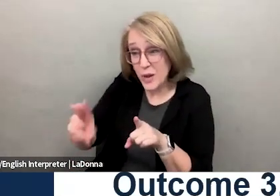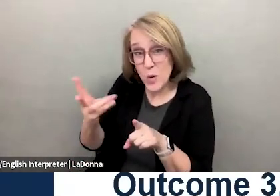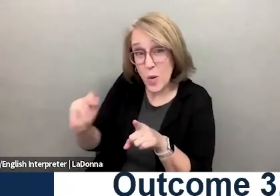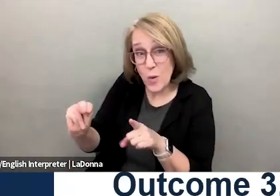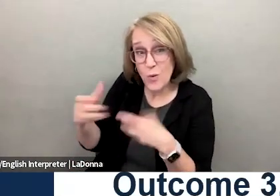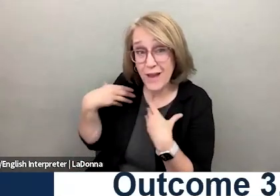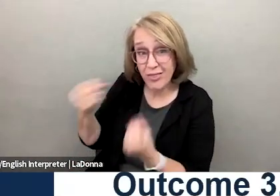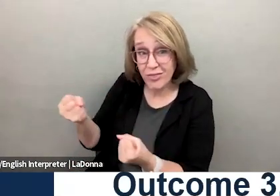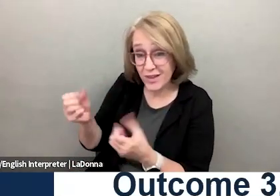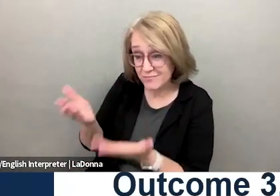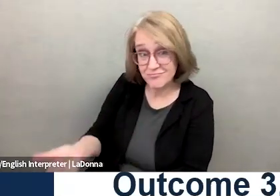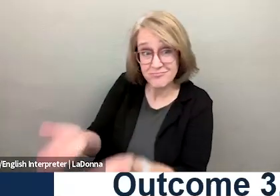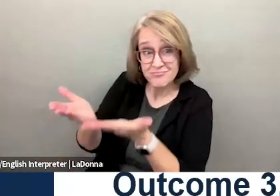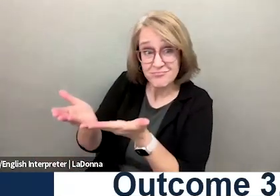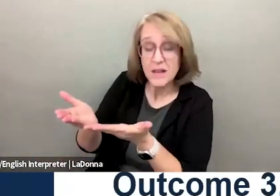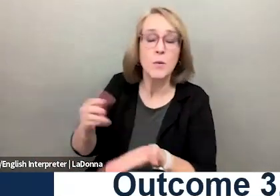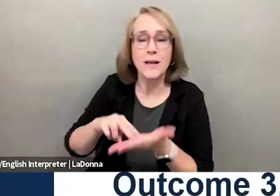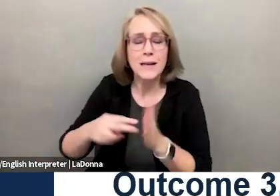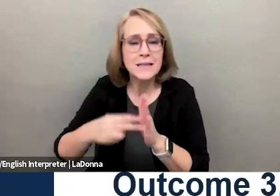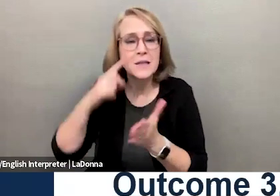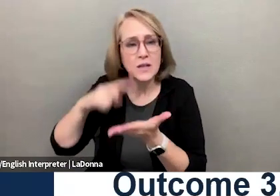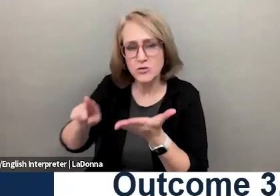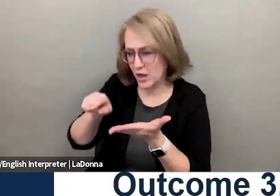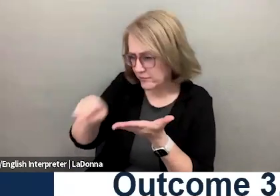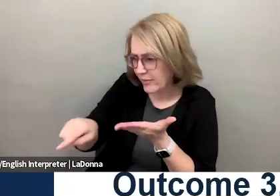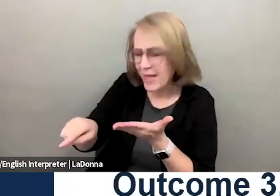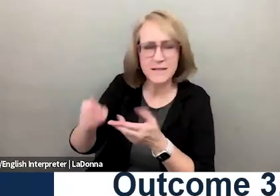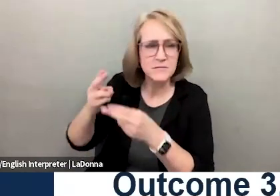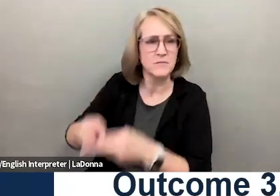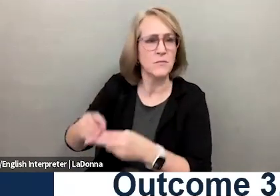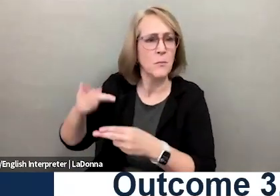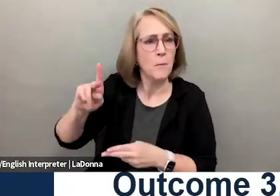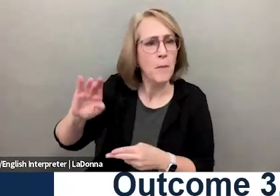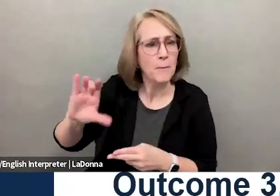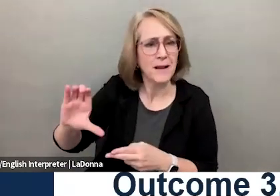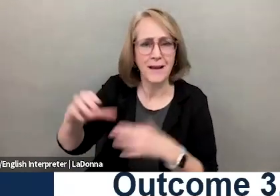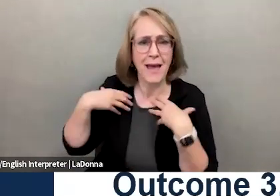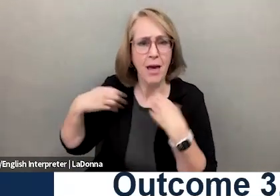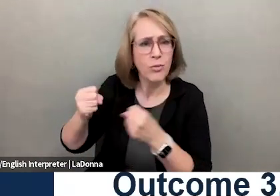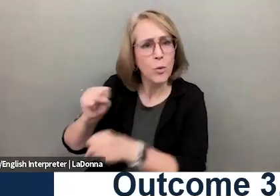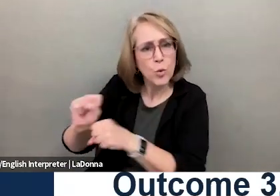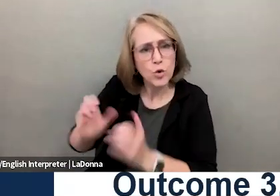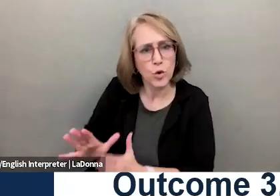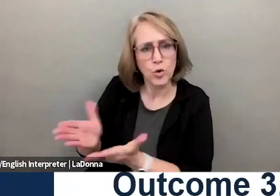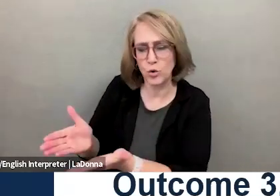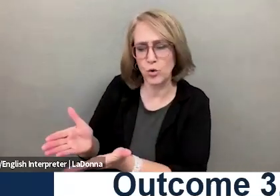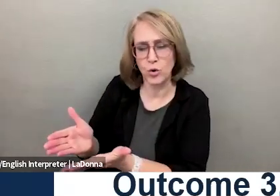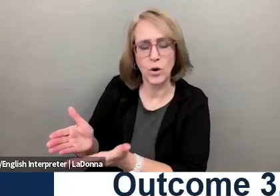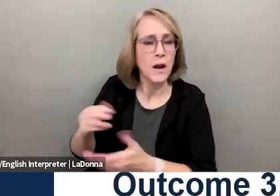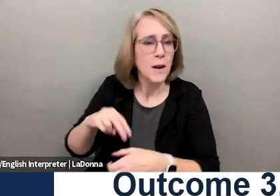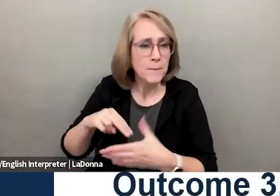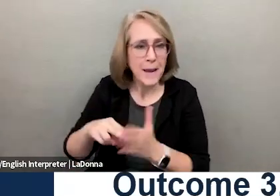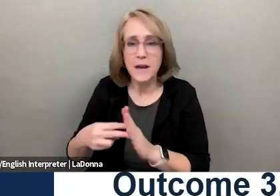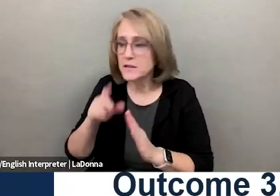and well-being. So looking at caregiving as a public health initiative and a priority, and ensuring that